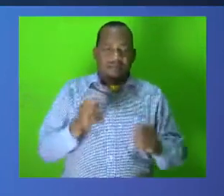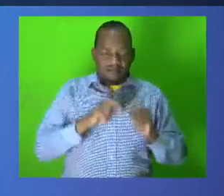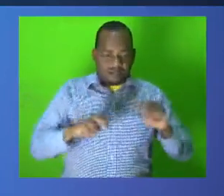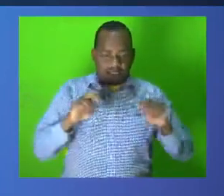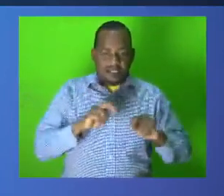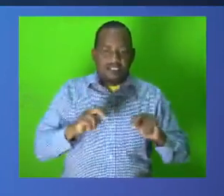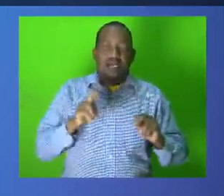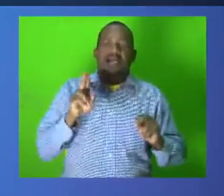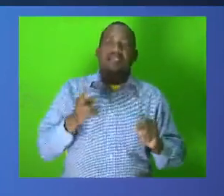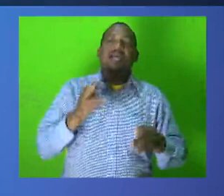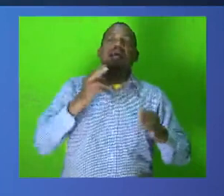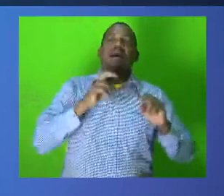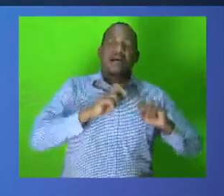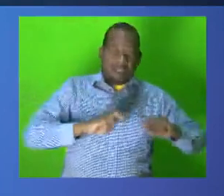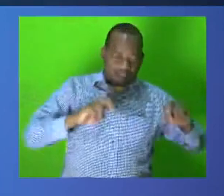researcher